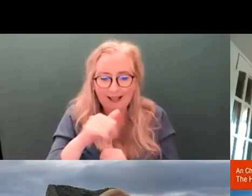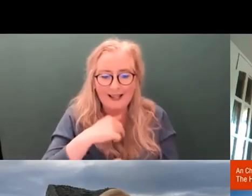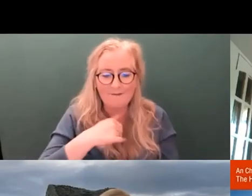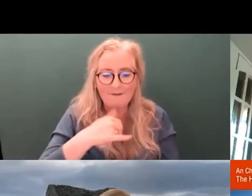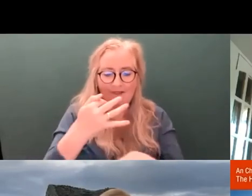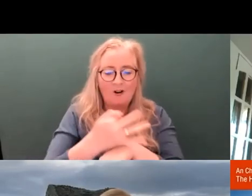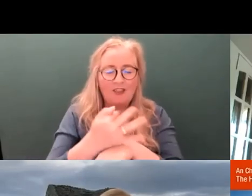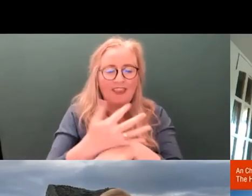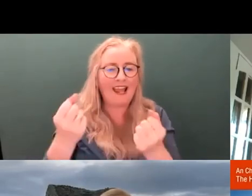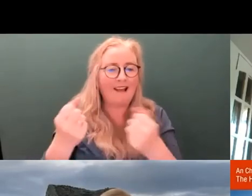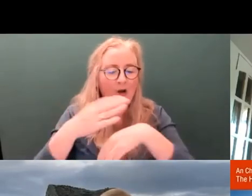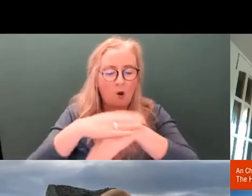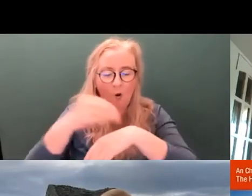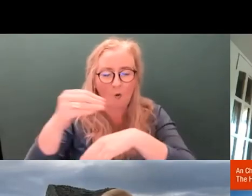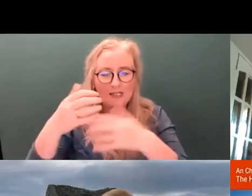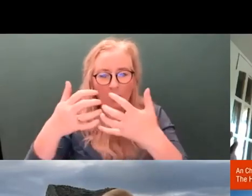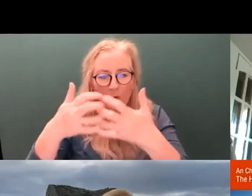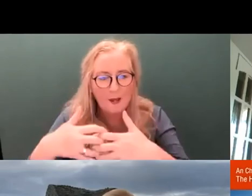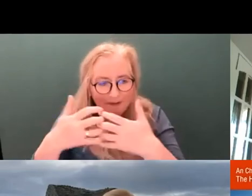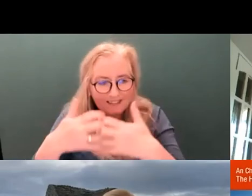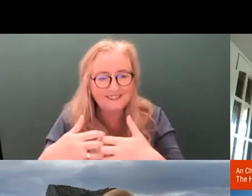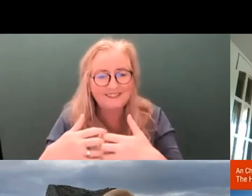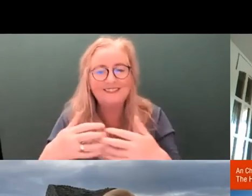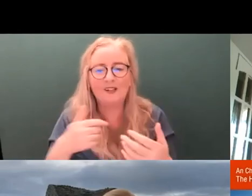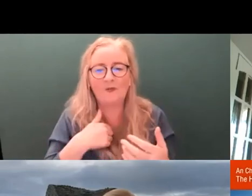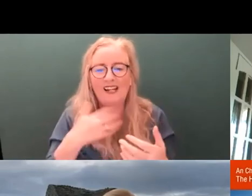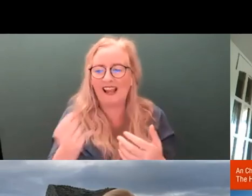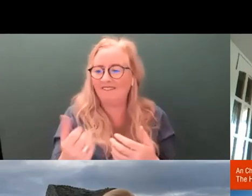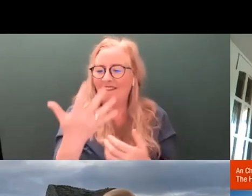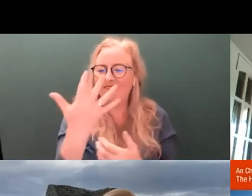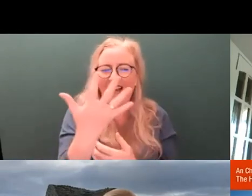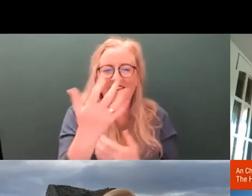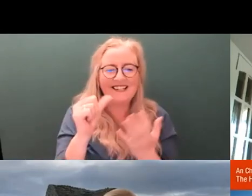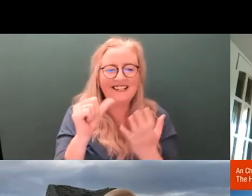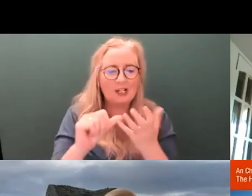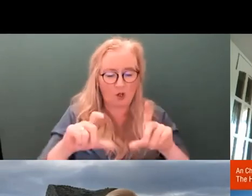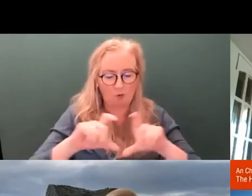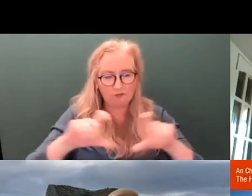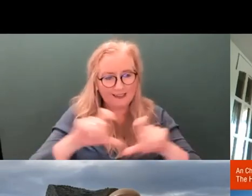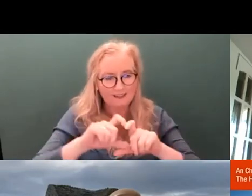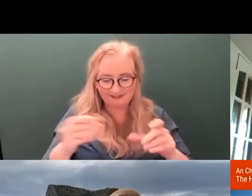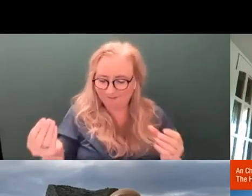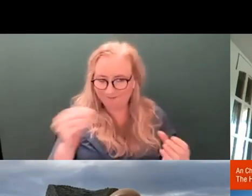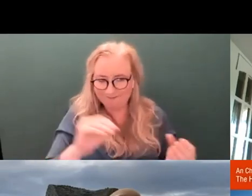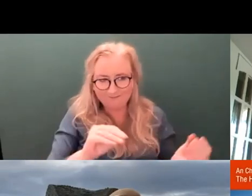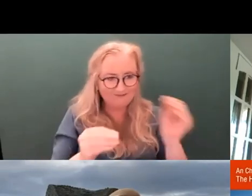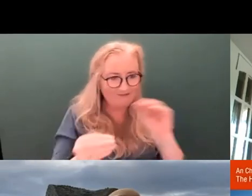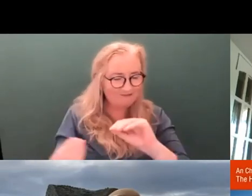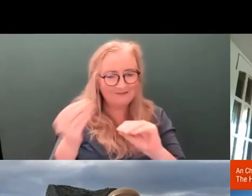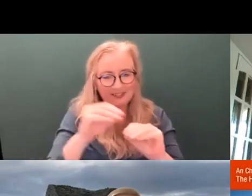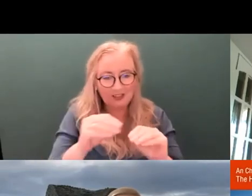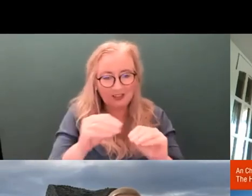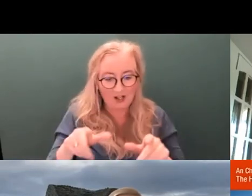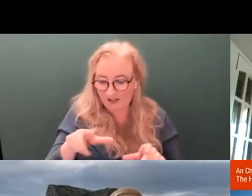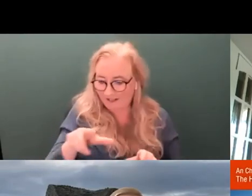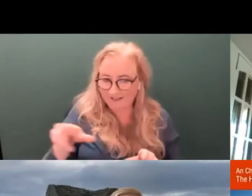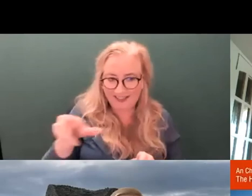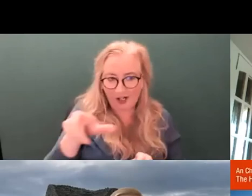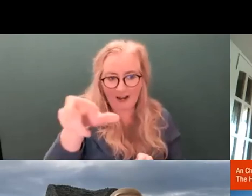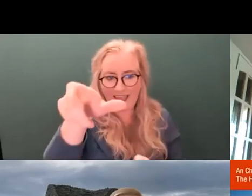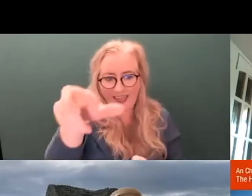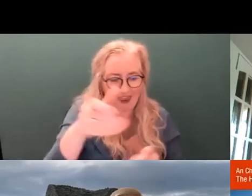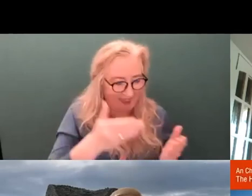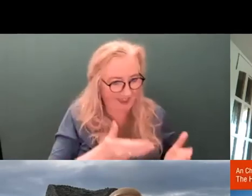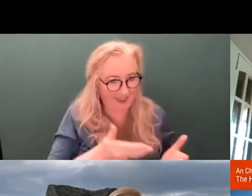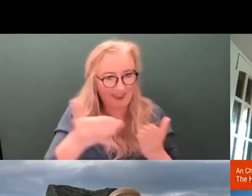equipment and we made five or six bricks and wheeled them up to the canal where the, they would have been brought to